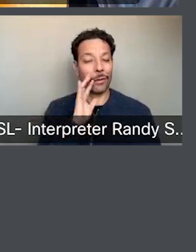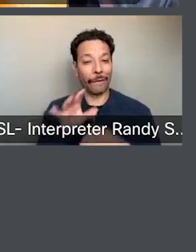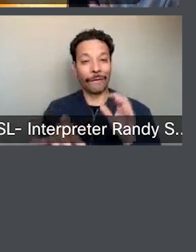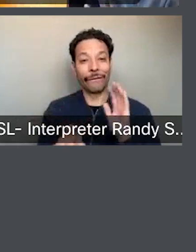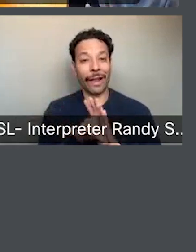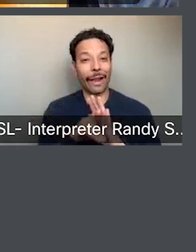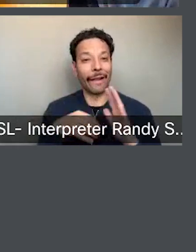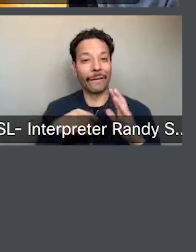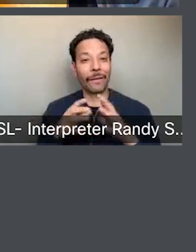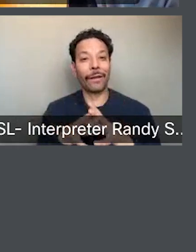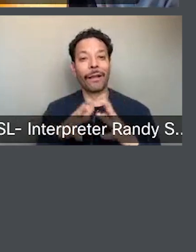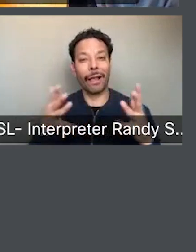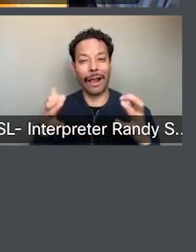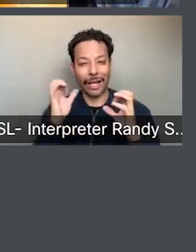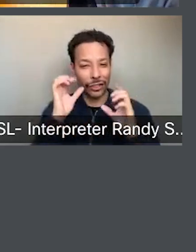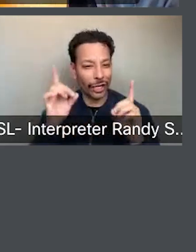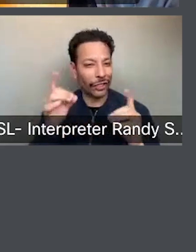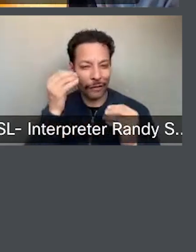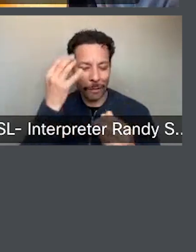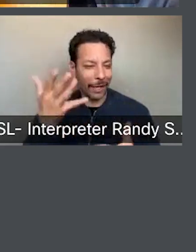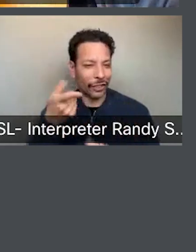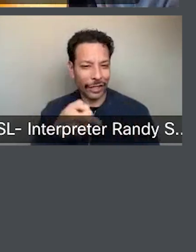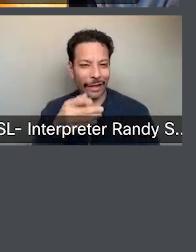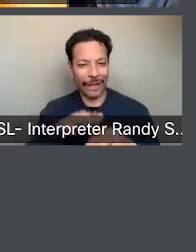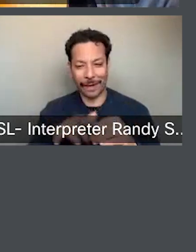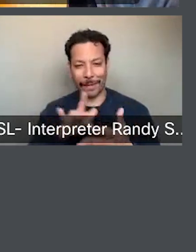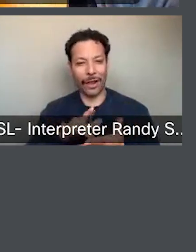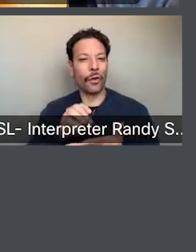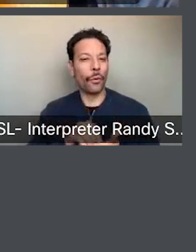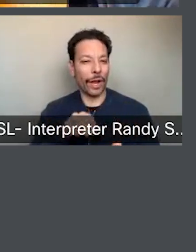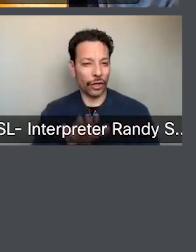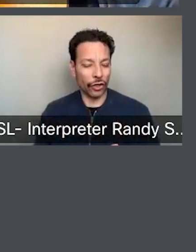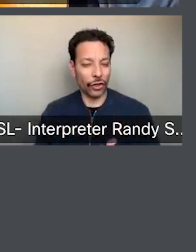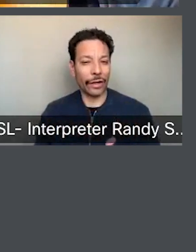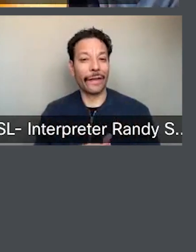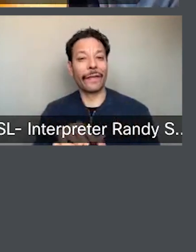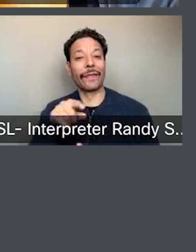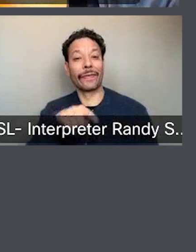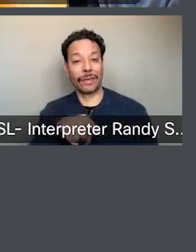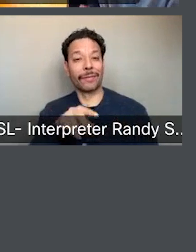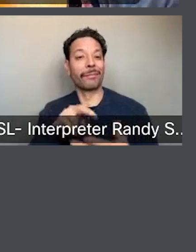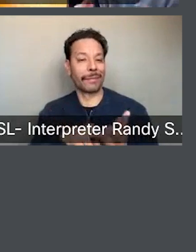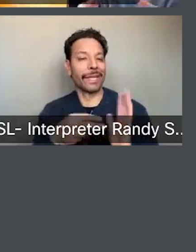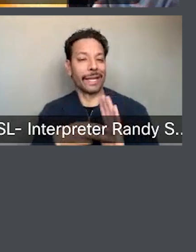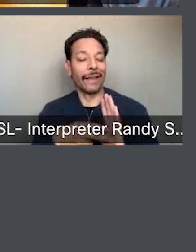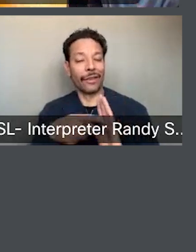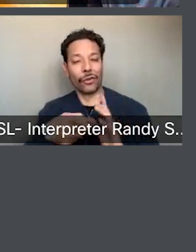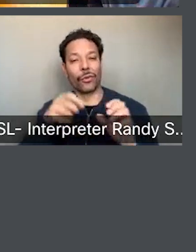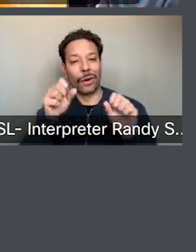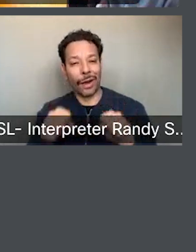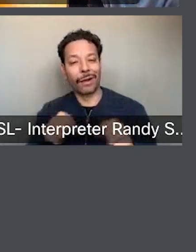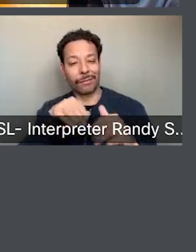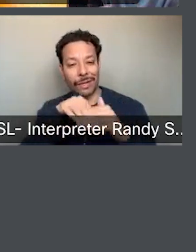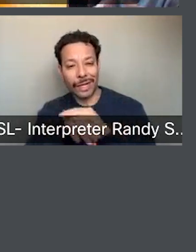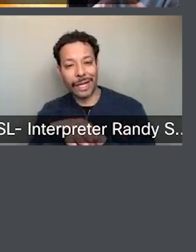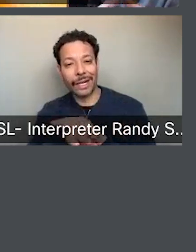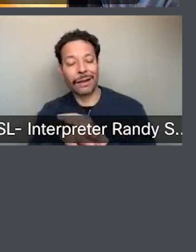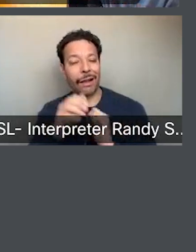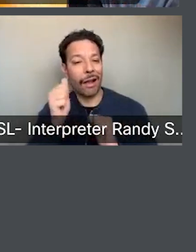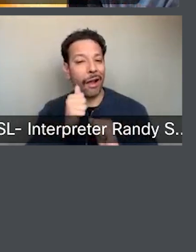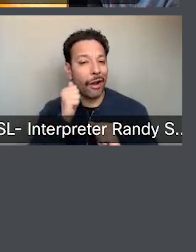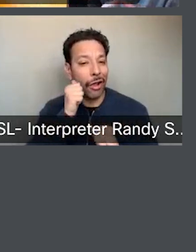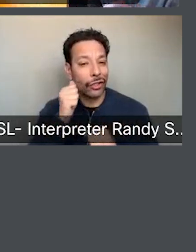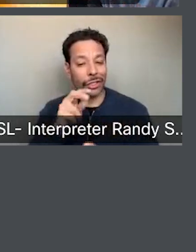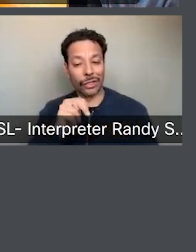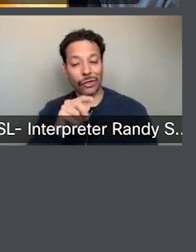much education information in that medical record. And therefore, being able to go into the audiology